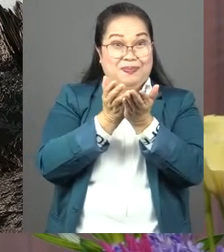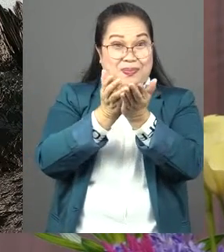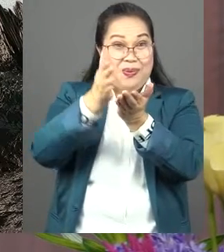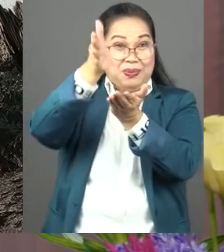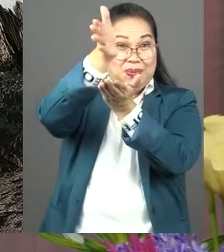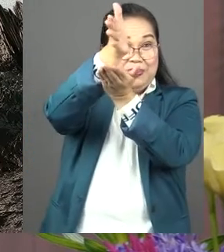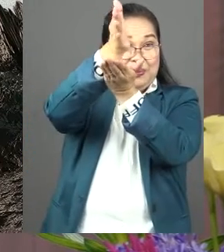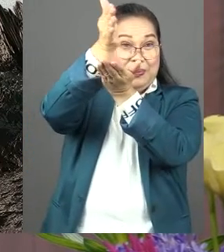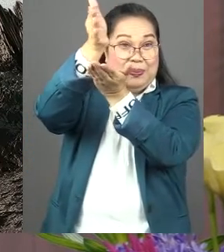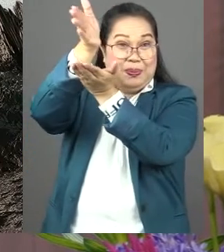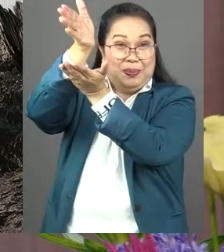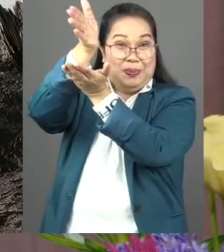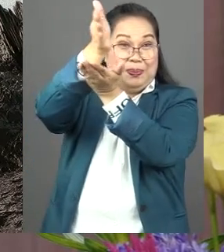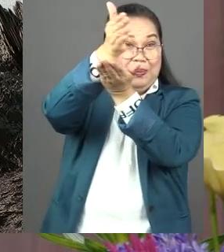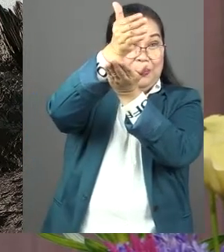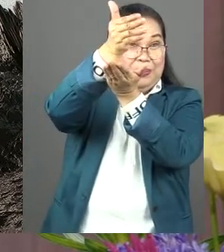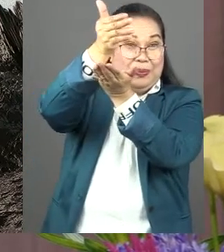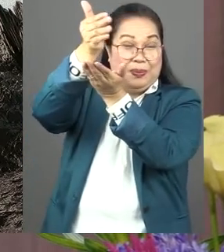the wind?